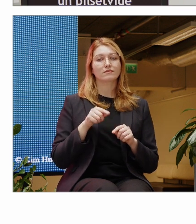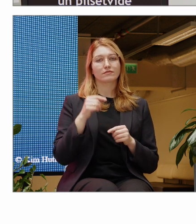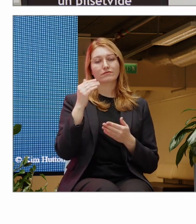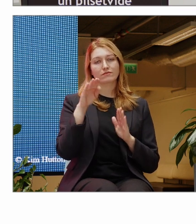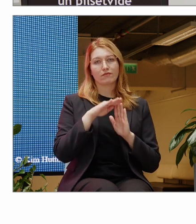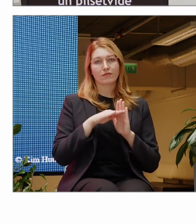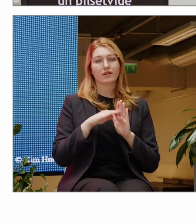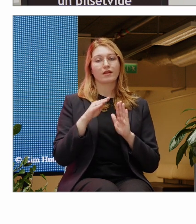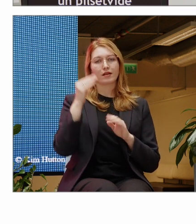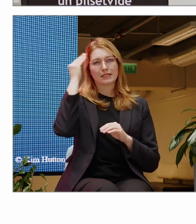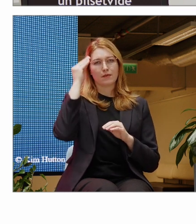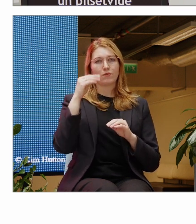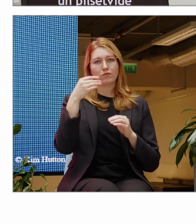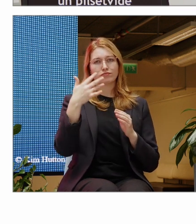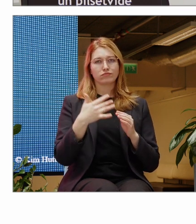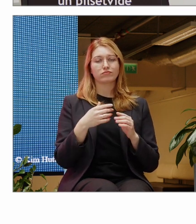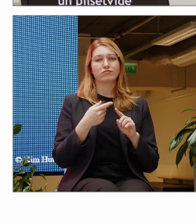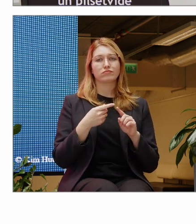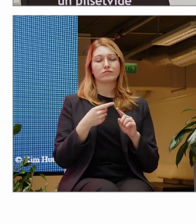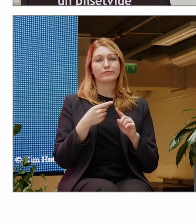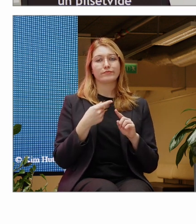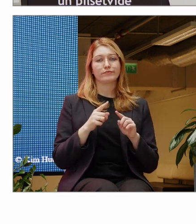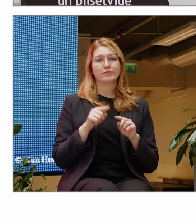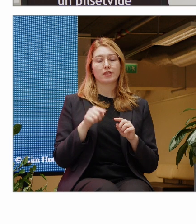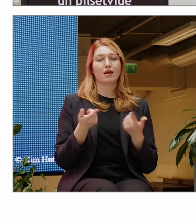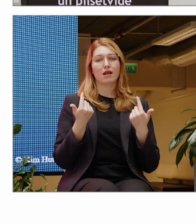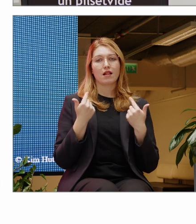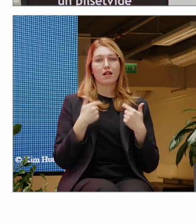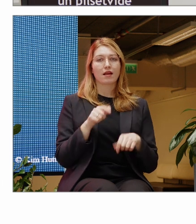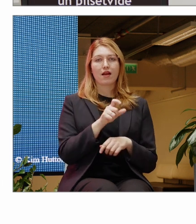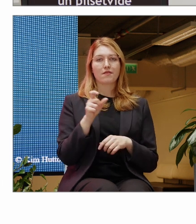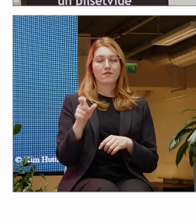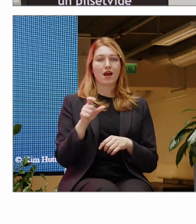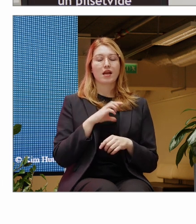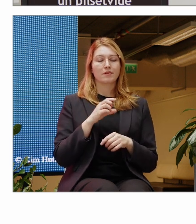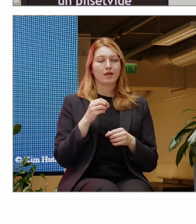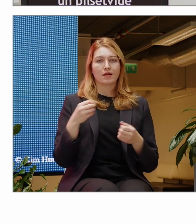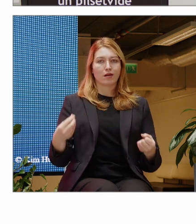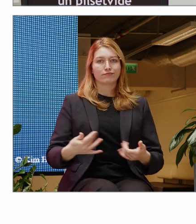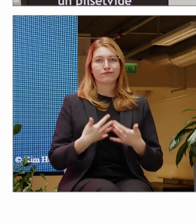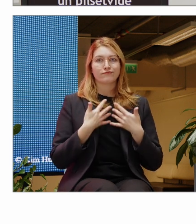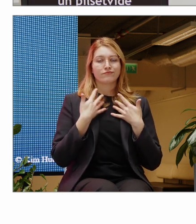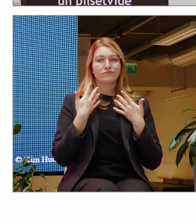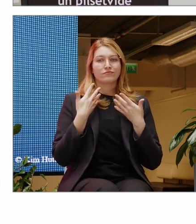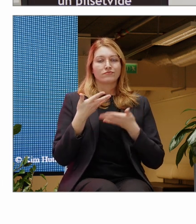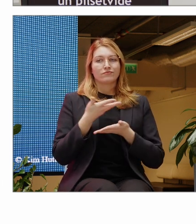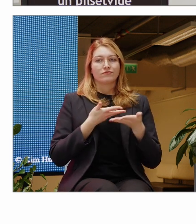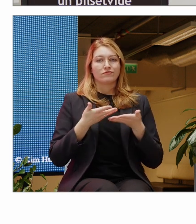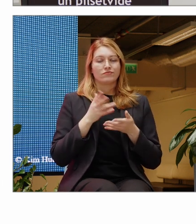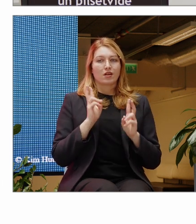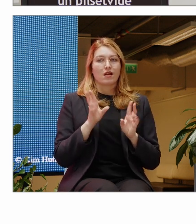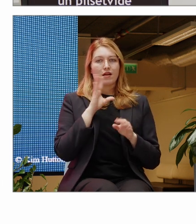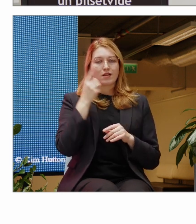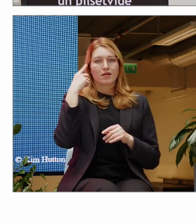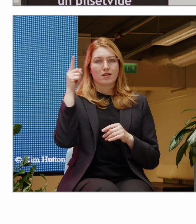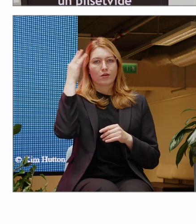of simulated capability loss. And in that time, words like frustrating, hard to imagine, I